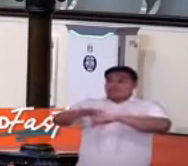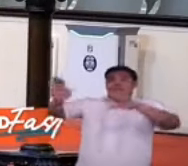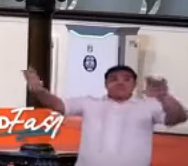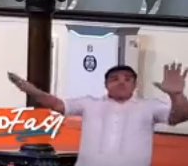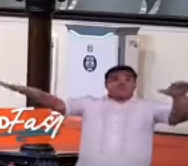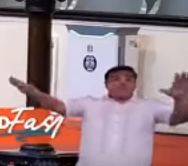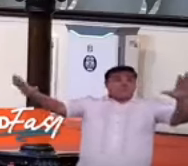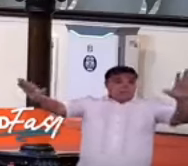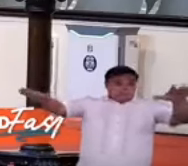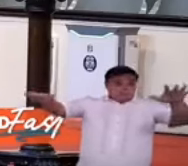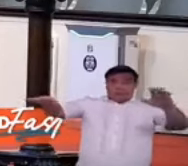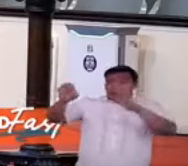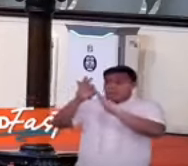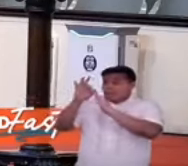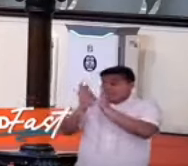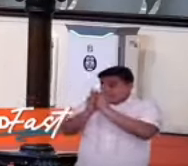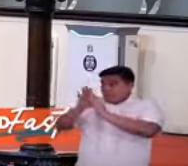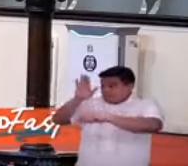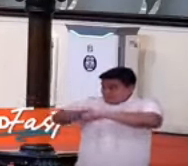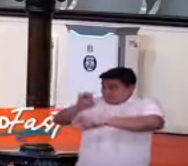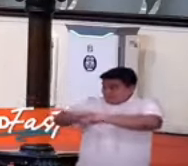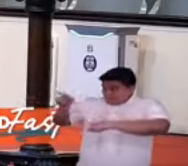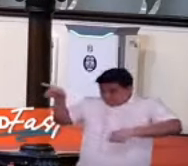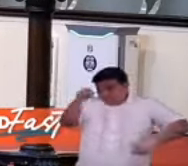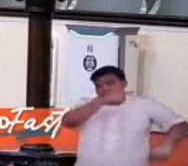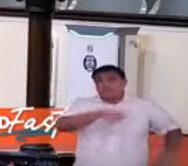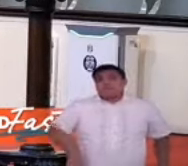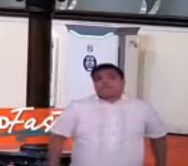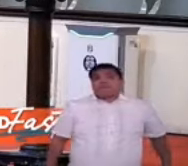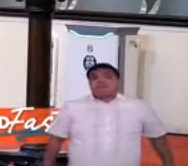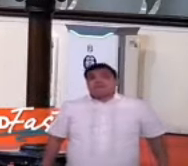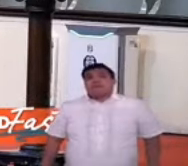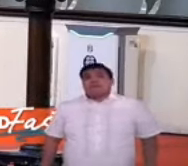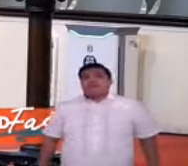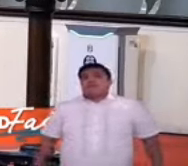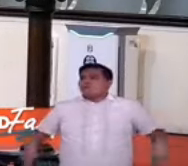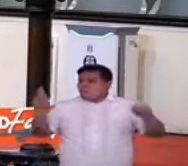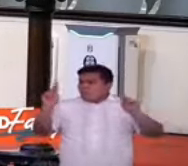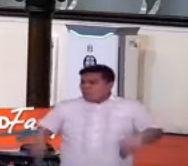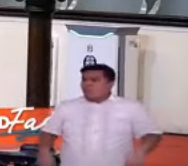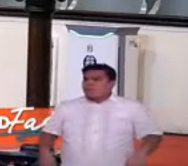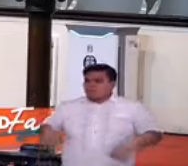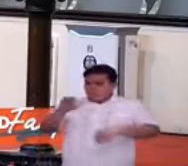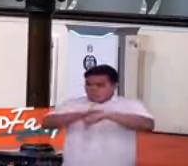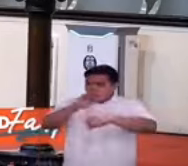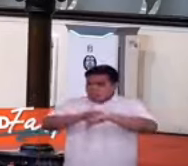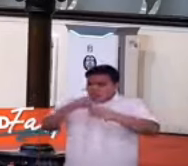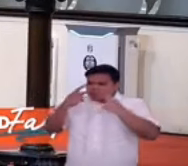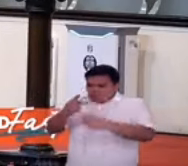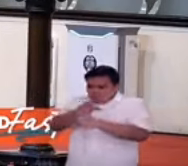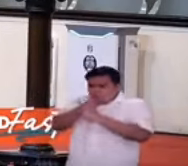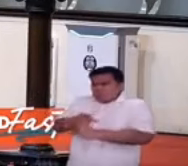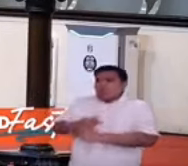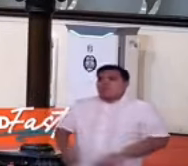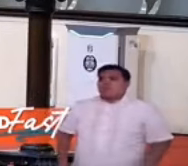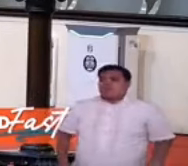I'm at the point of being there. But folks, we need to really be more vigilant now more